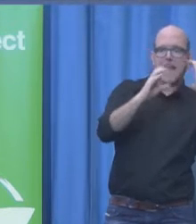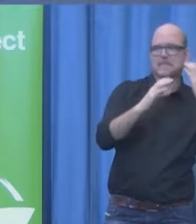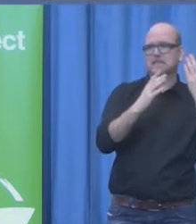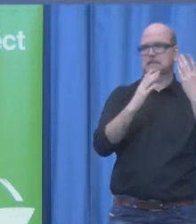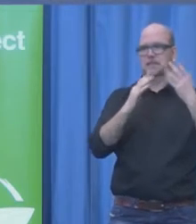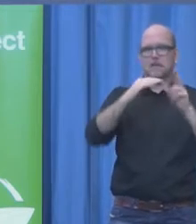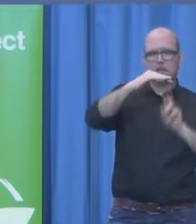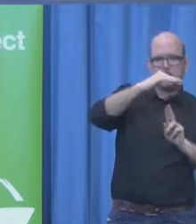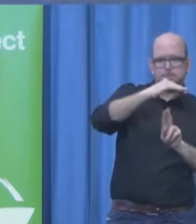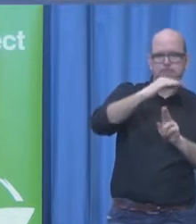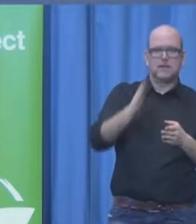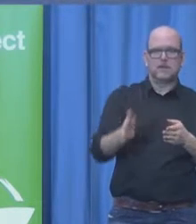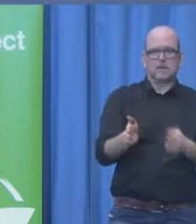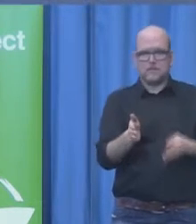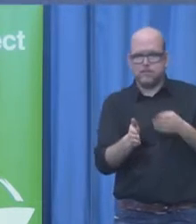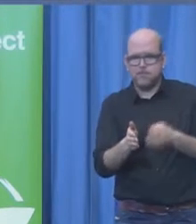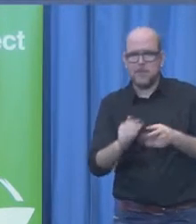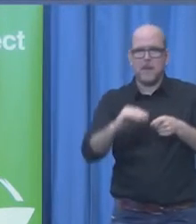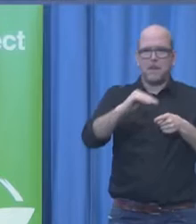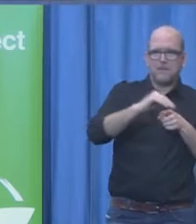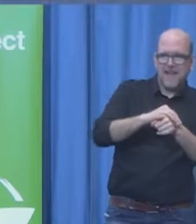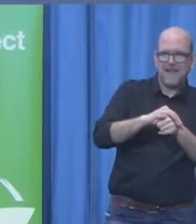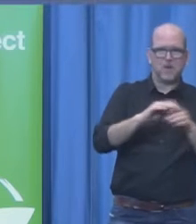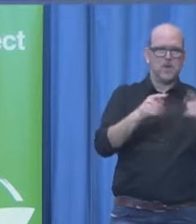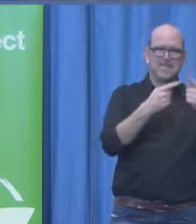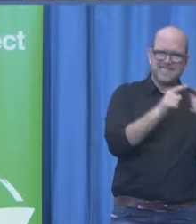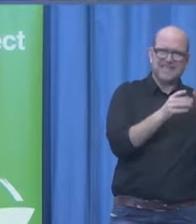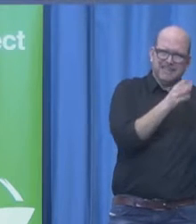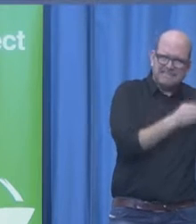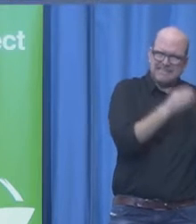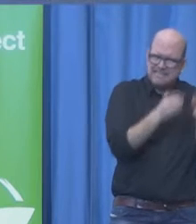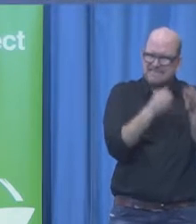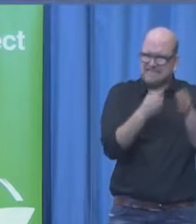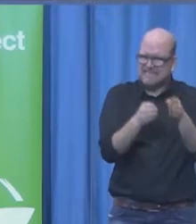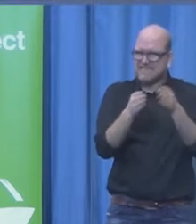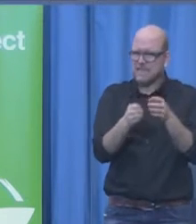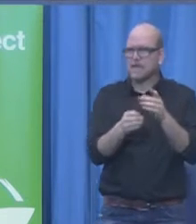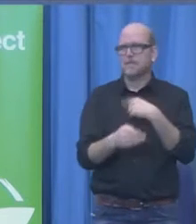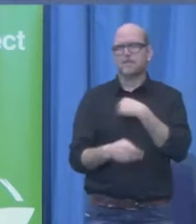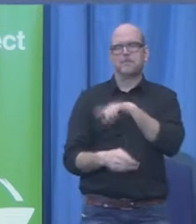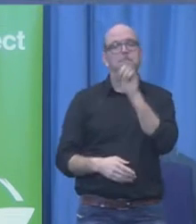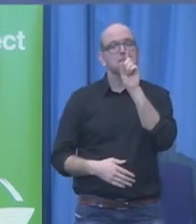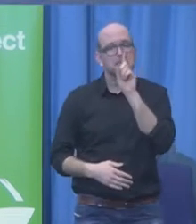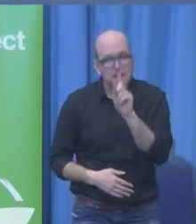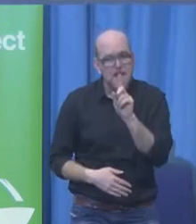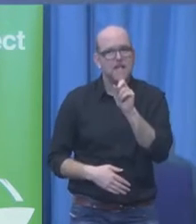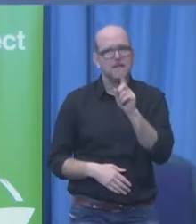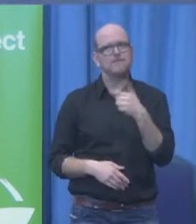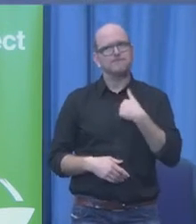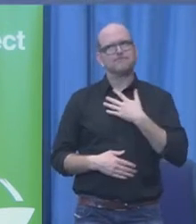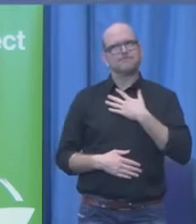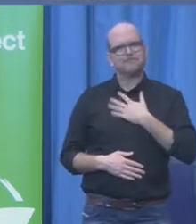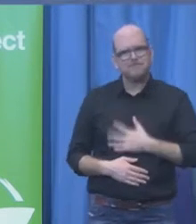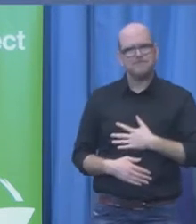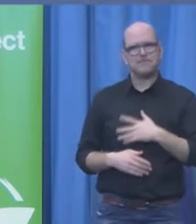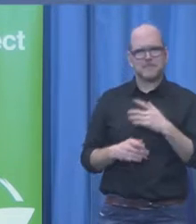In all the cases, we work very closely together with the member states. When we develop policies to support or to